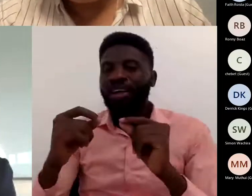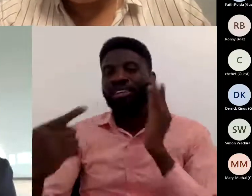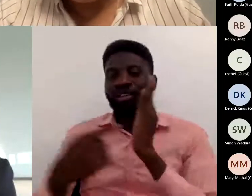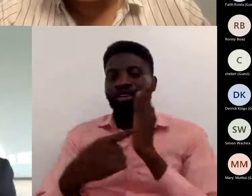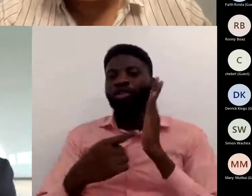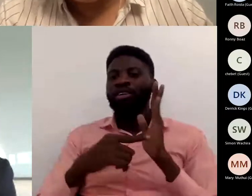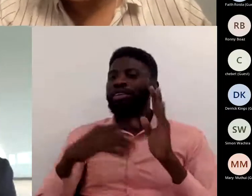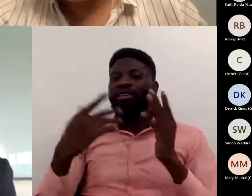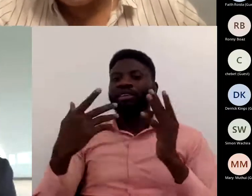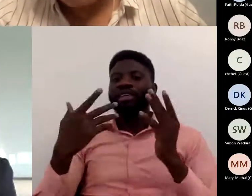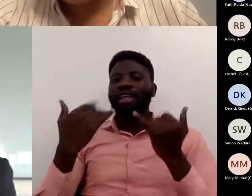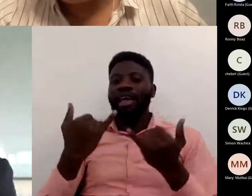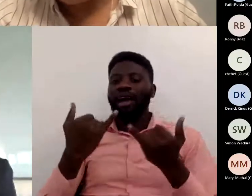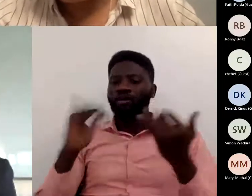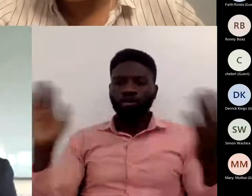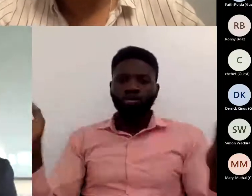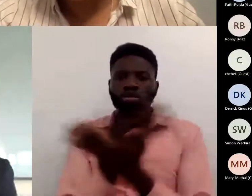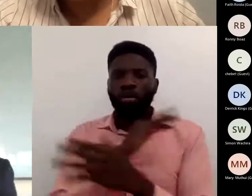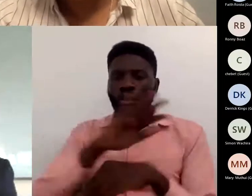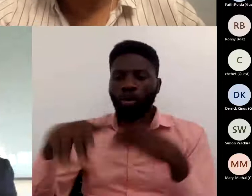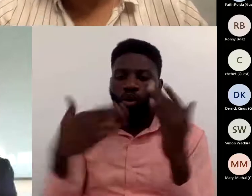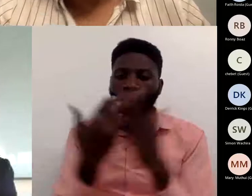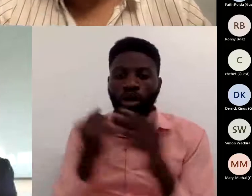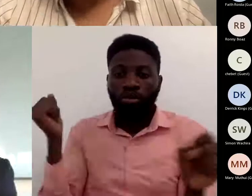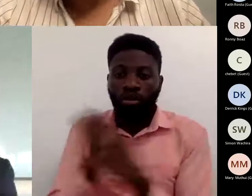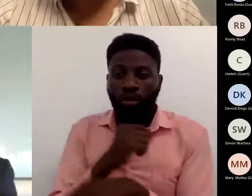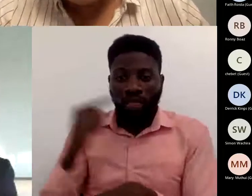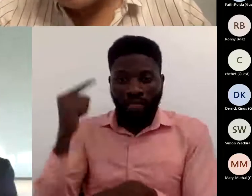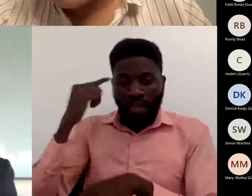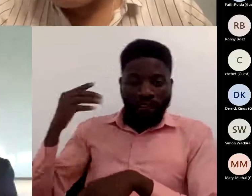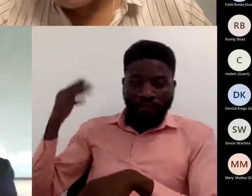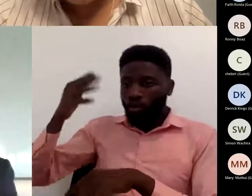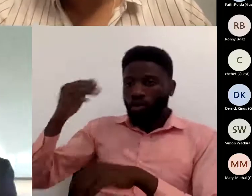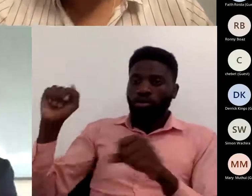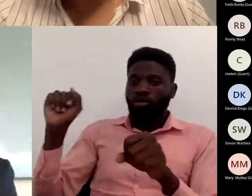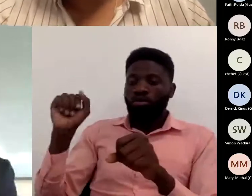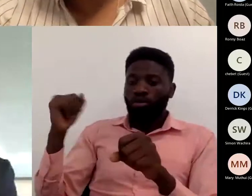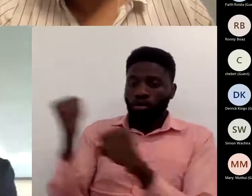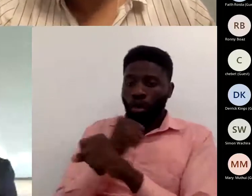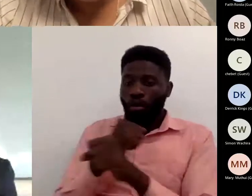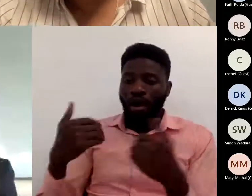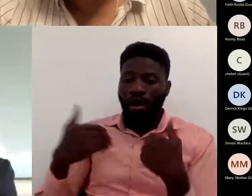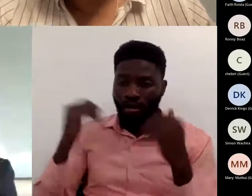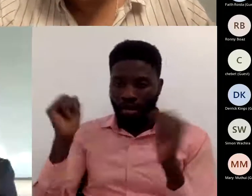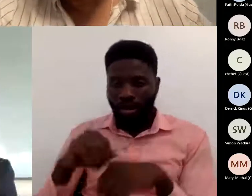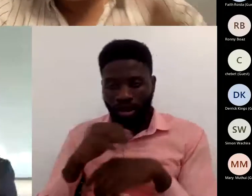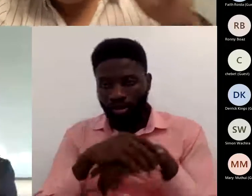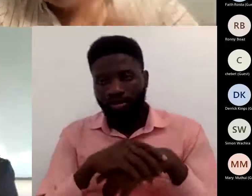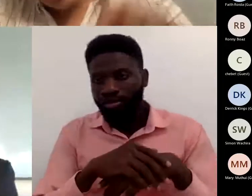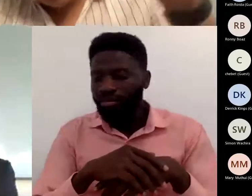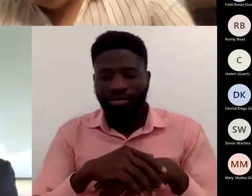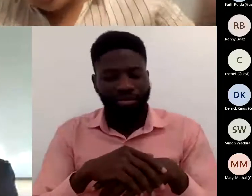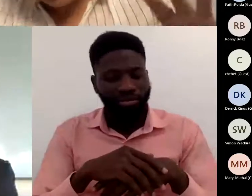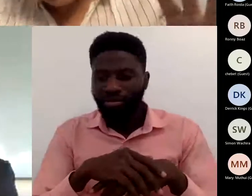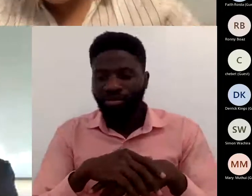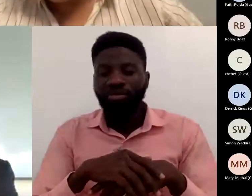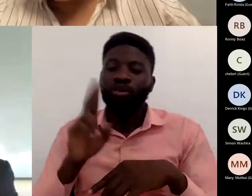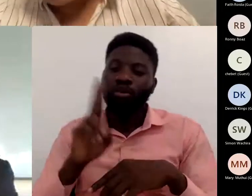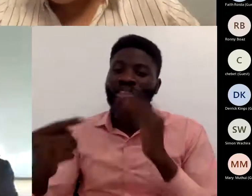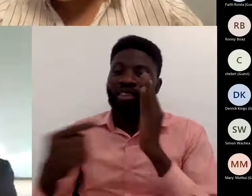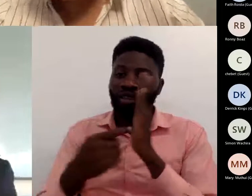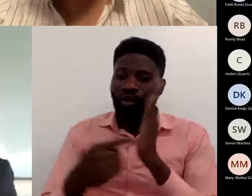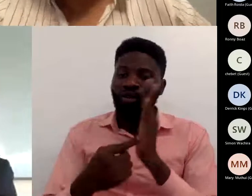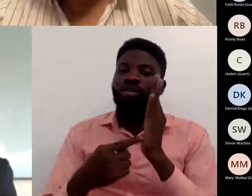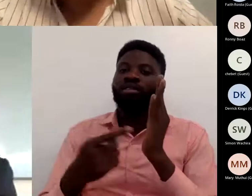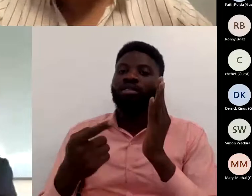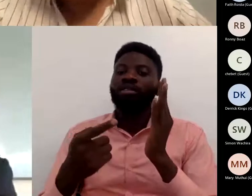the jobs, and do you think we'll have enough jobs in the future? Well, use technology to be one among those guys who